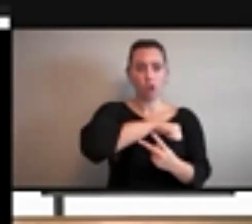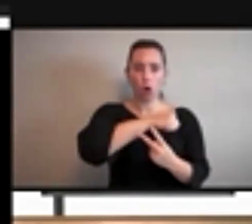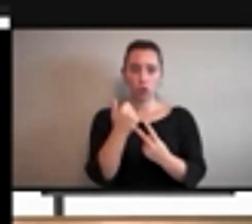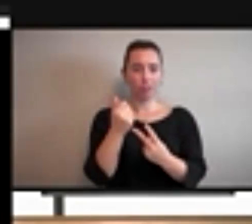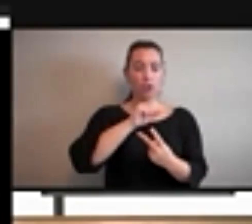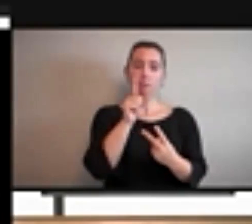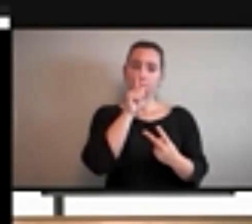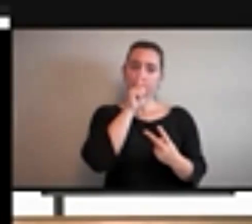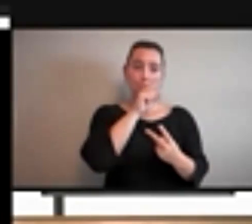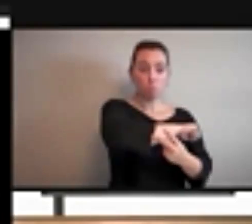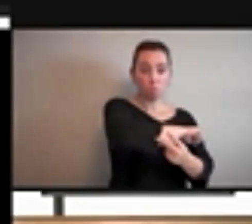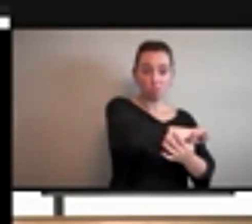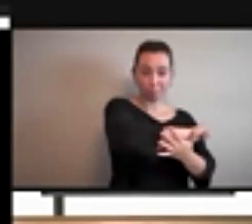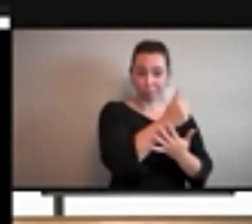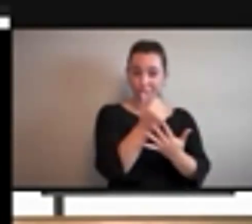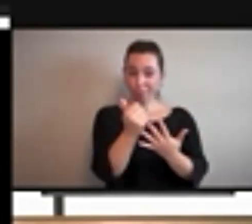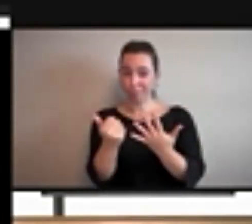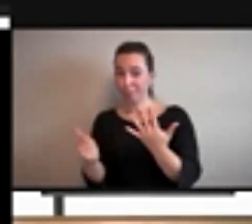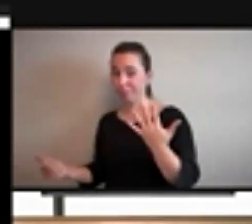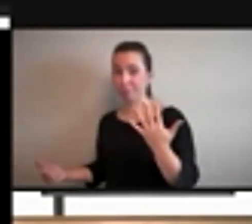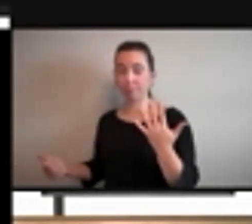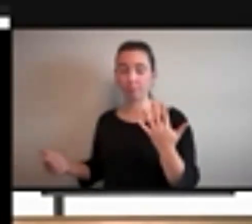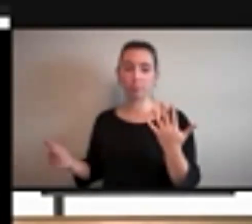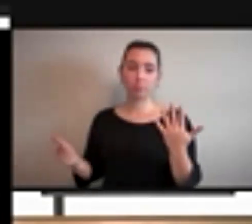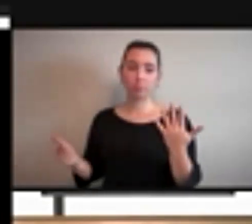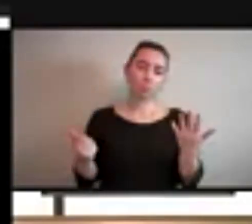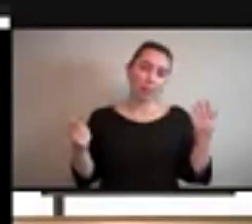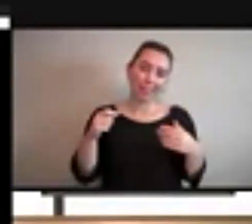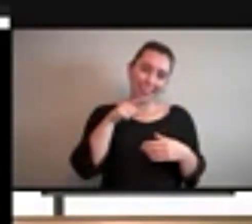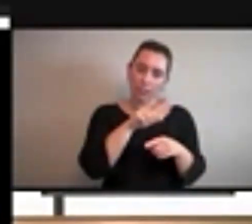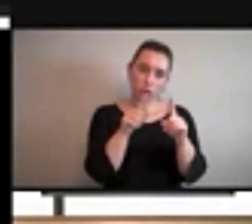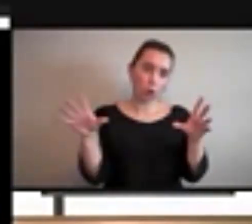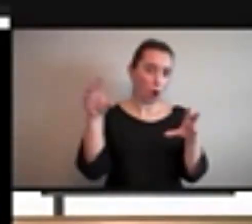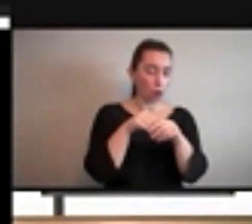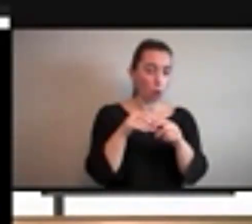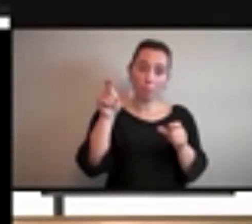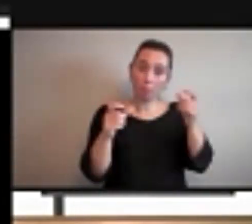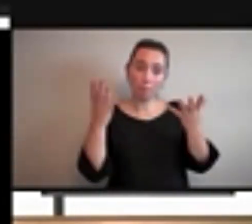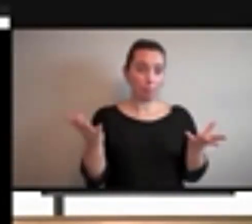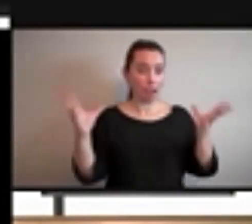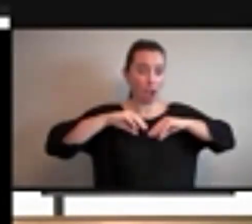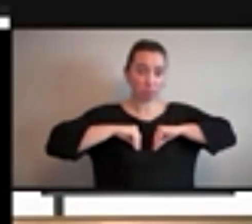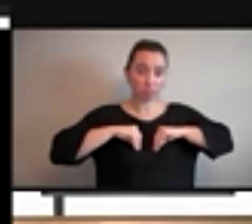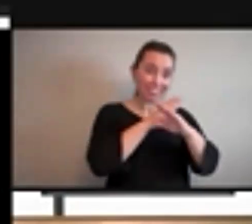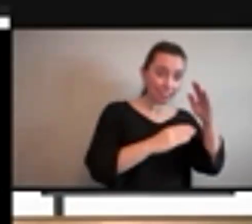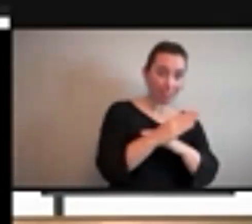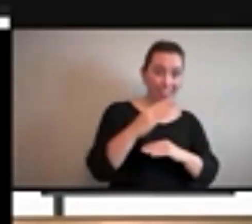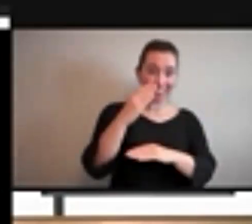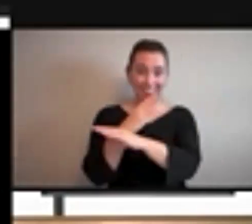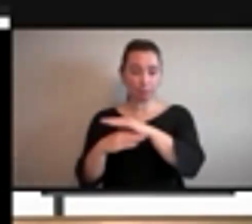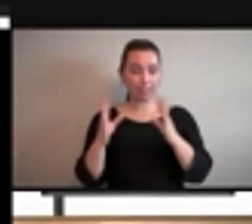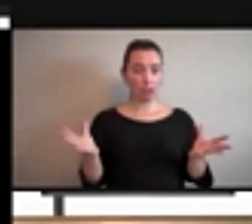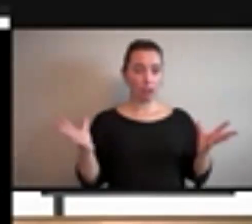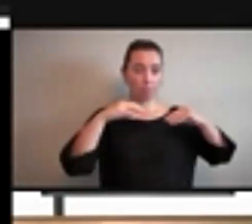it clearly does not take into account that people can have more than one disability and so on. So there is a gap here. I agree with that. I think we all